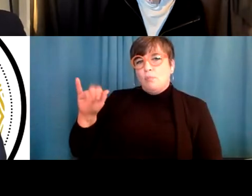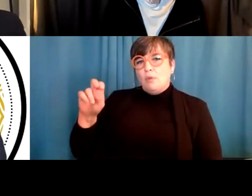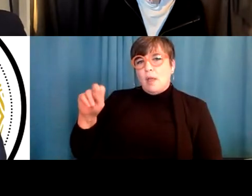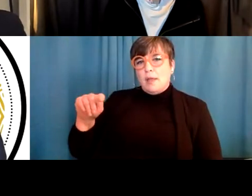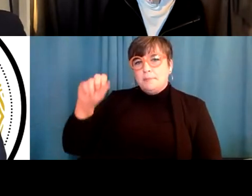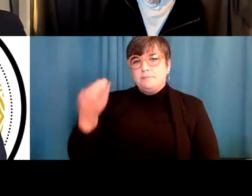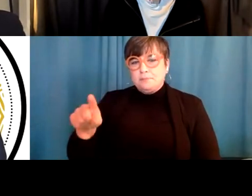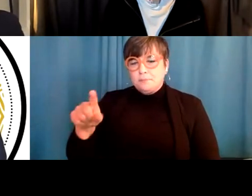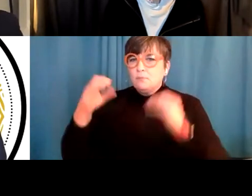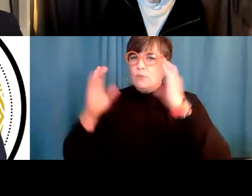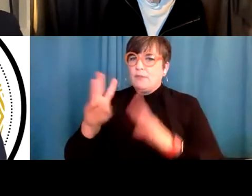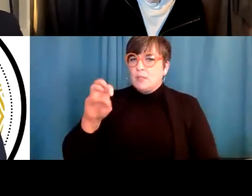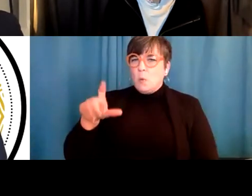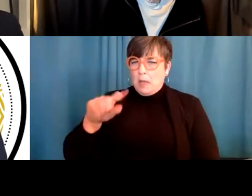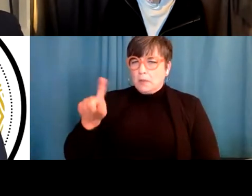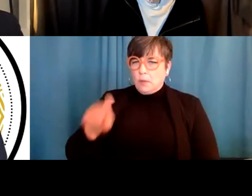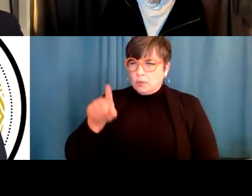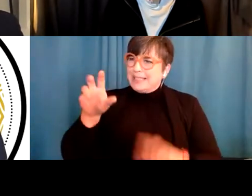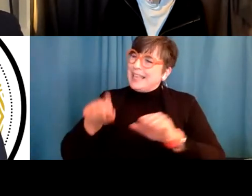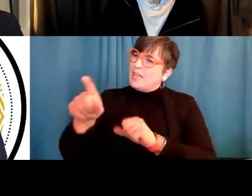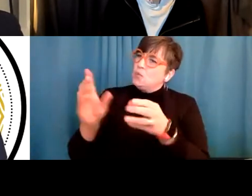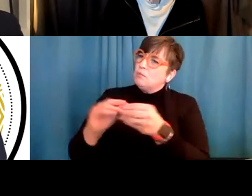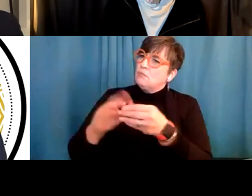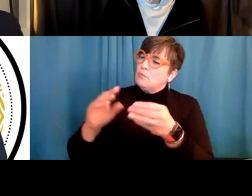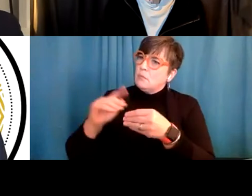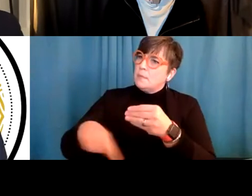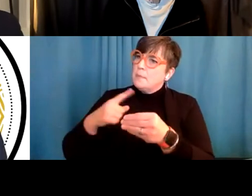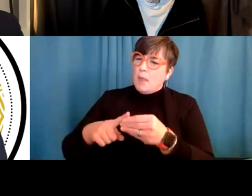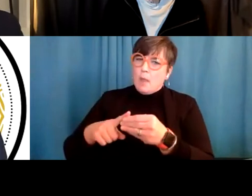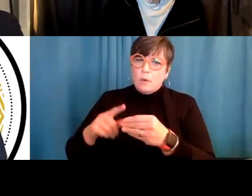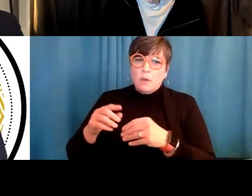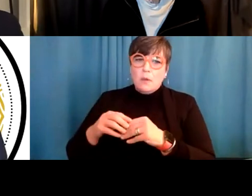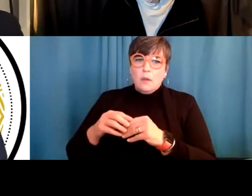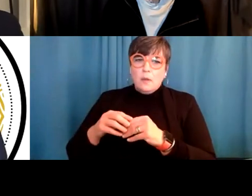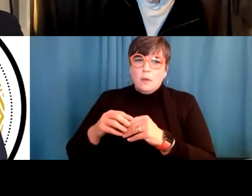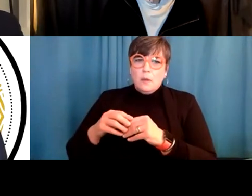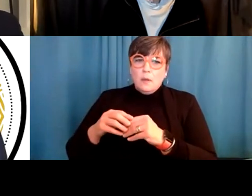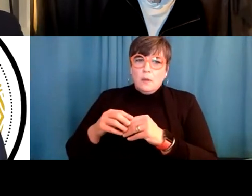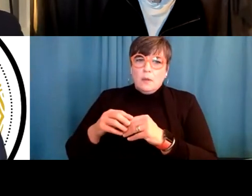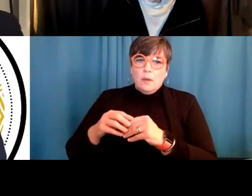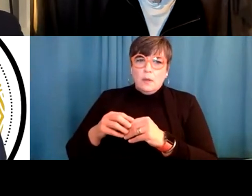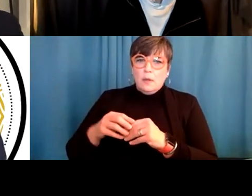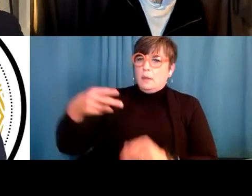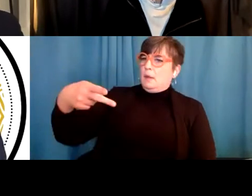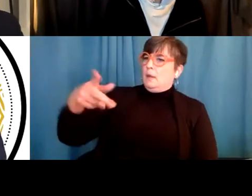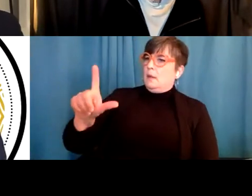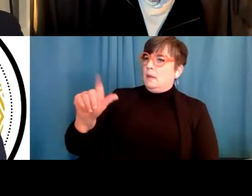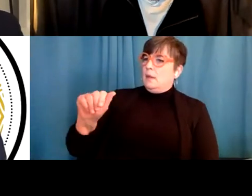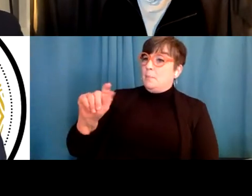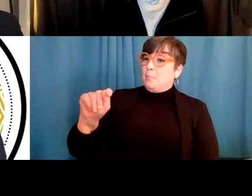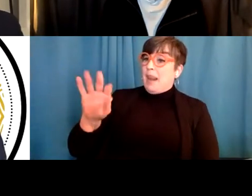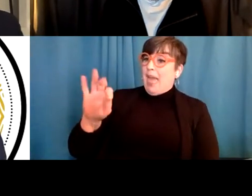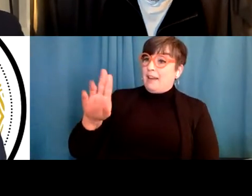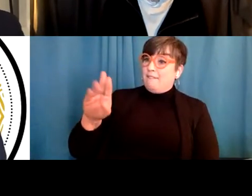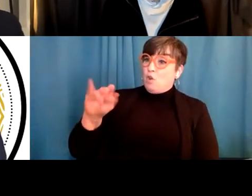idea that the platforming makes it harder to track the plans of the alt-right groups? One also says,